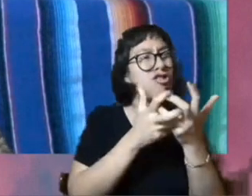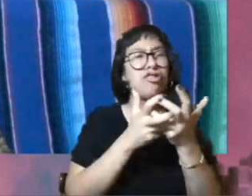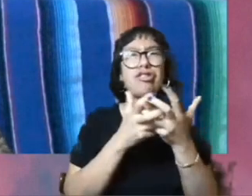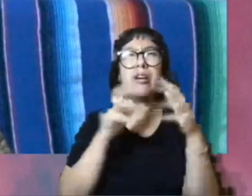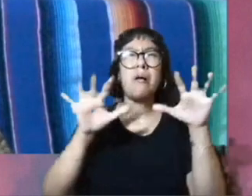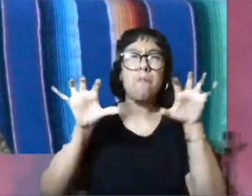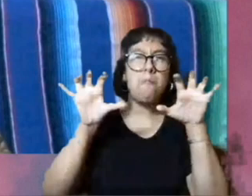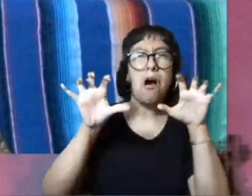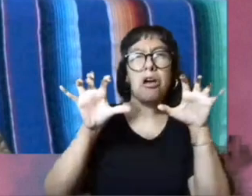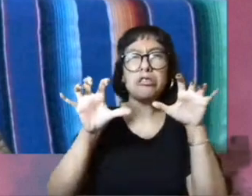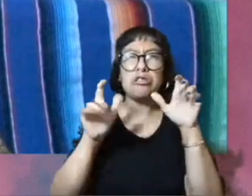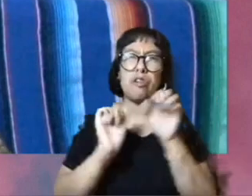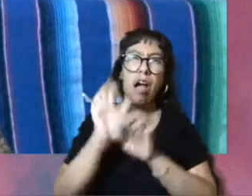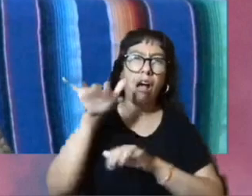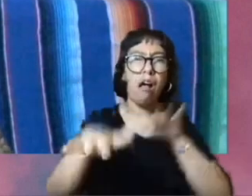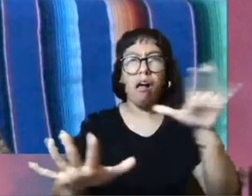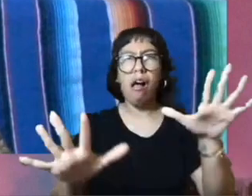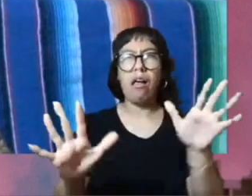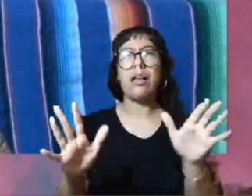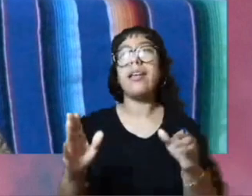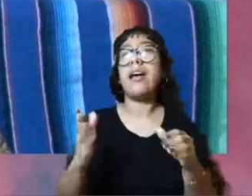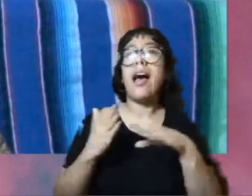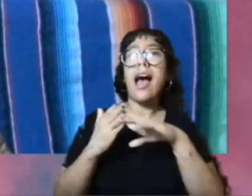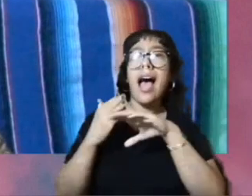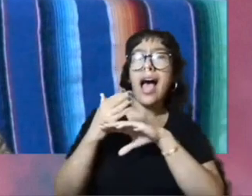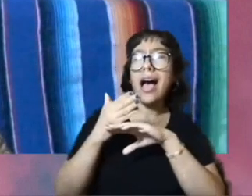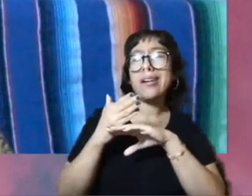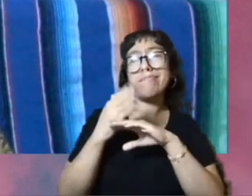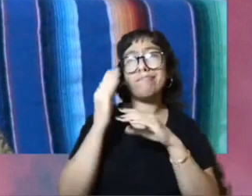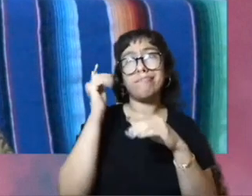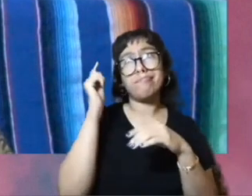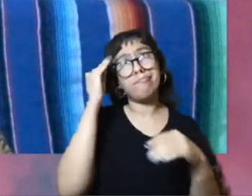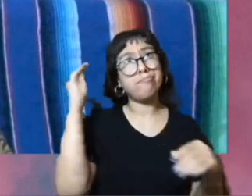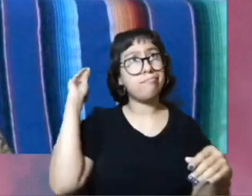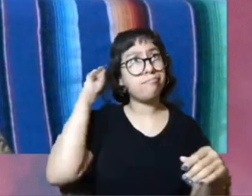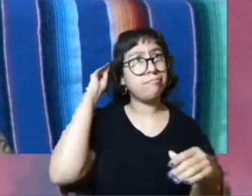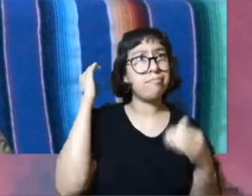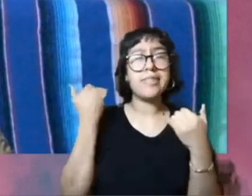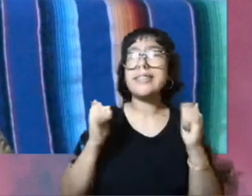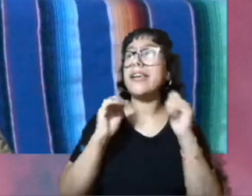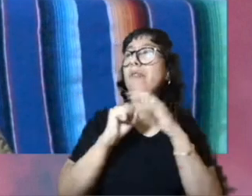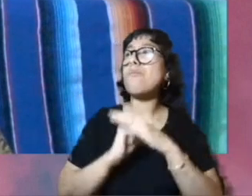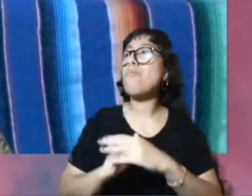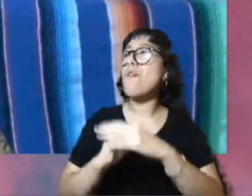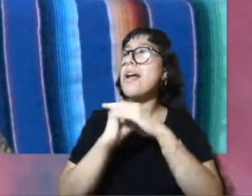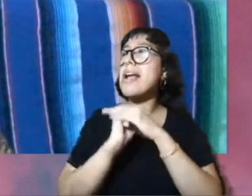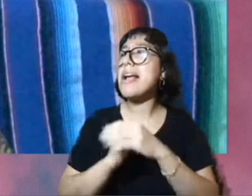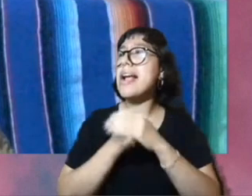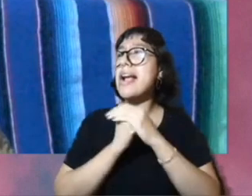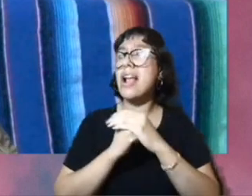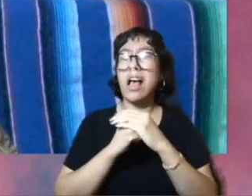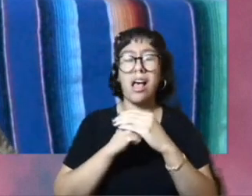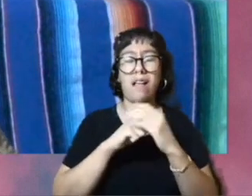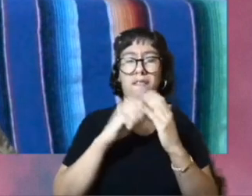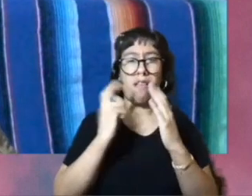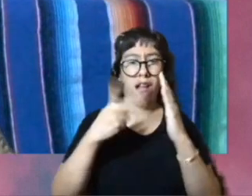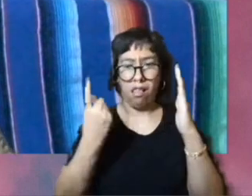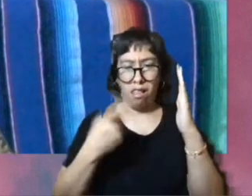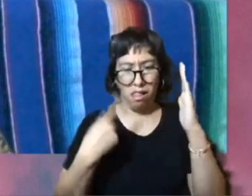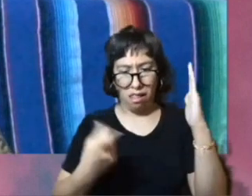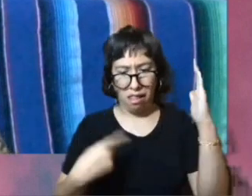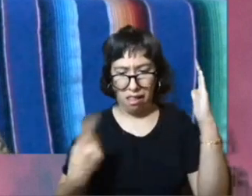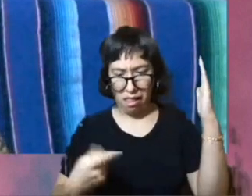of molehills, an afterthought, still praying for an unraveling,